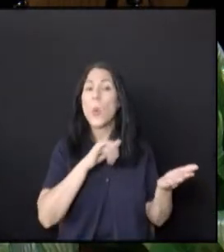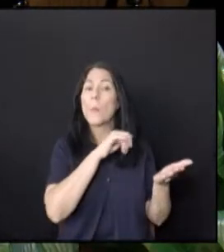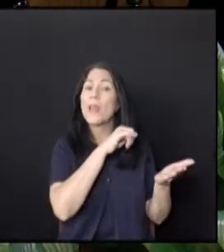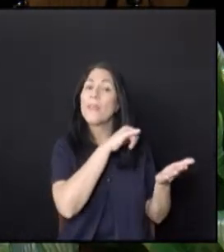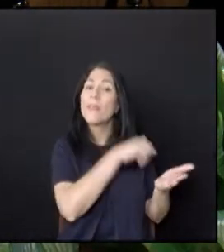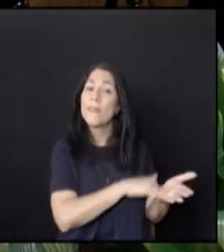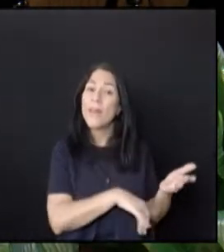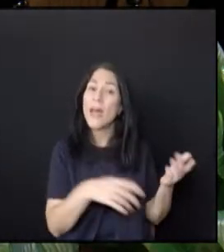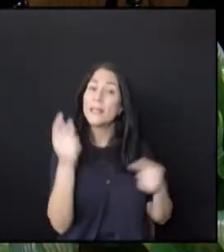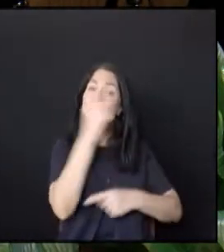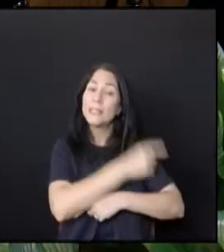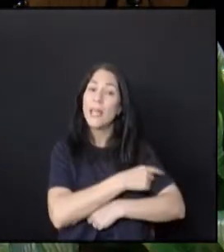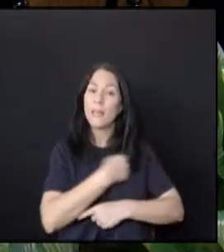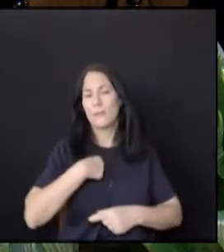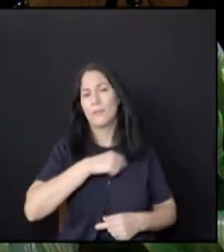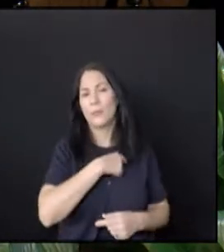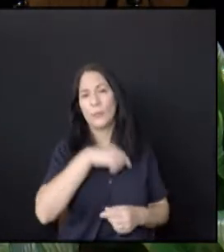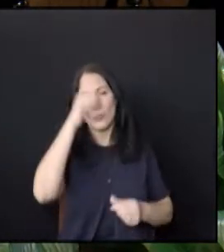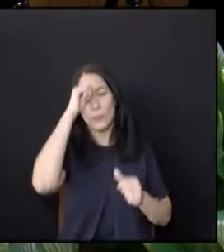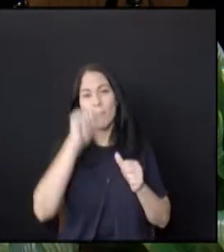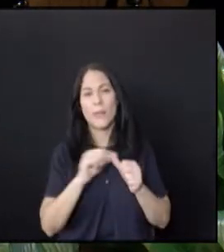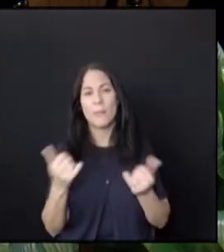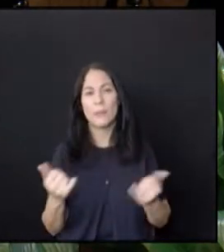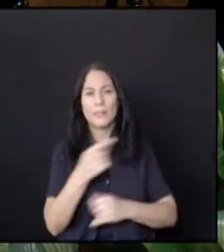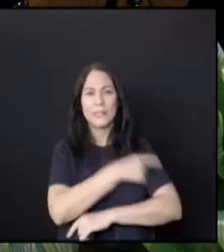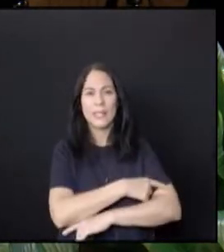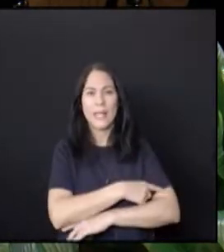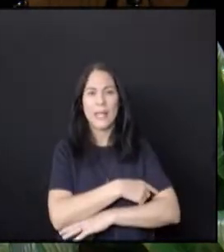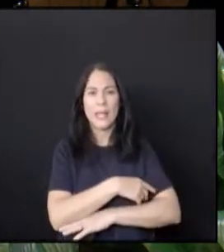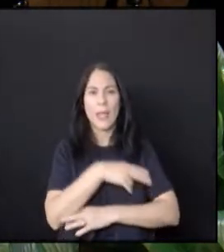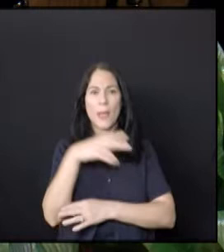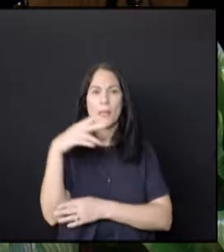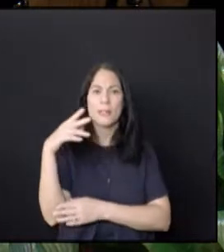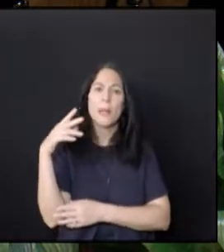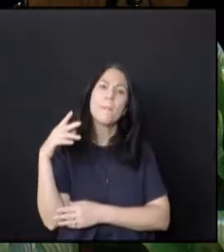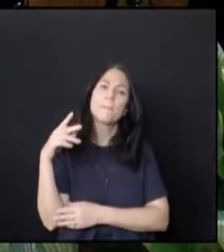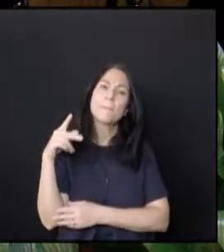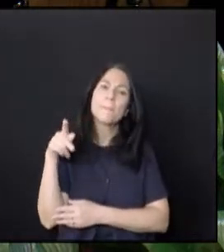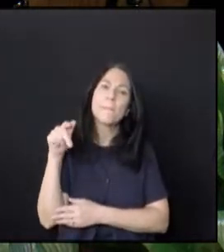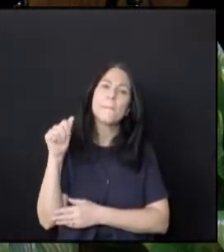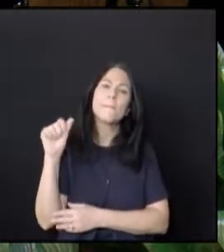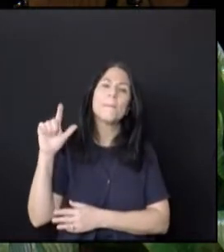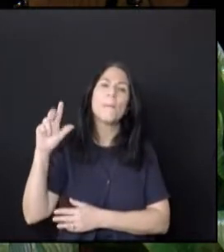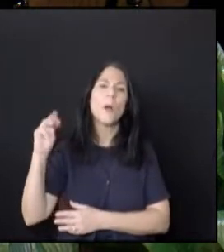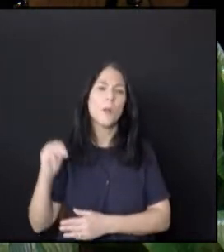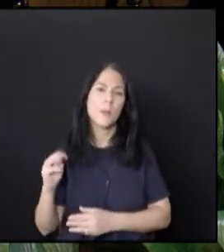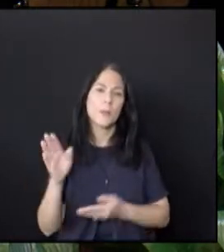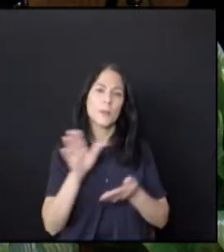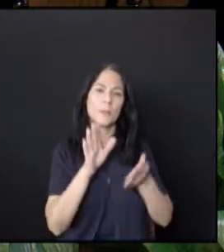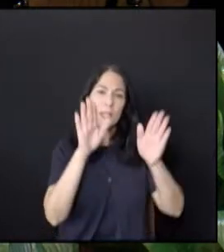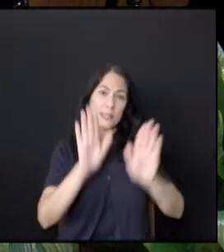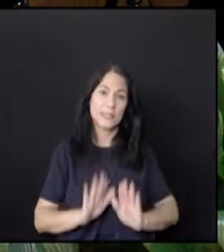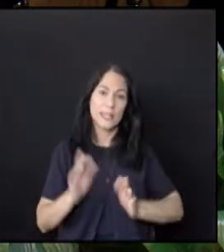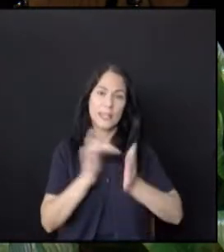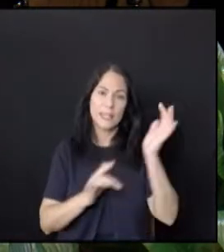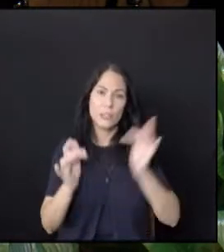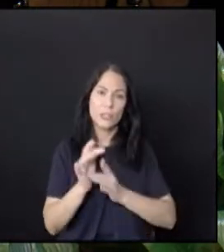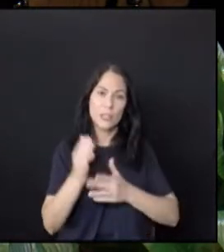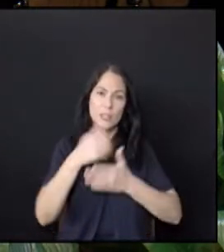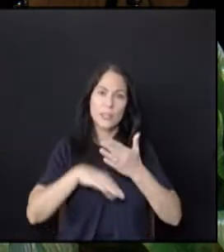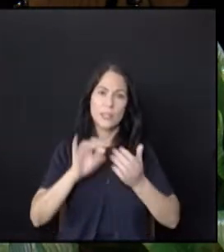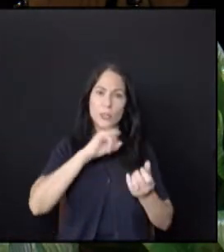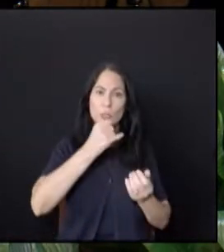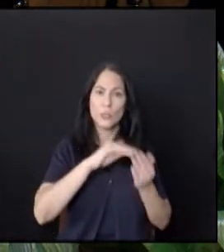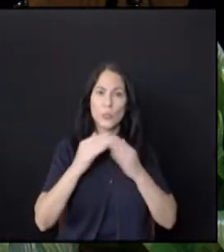we commemorate today as Palm Sunday, when Jesus would enter Jerusalem for the final time leading up to his